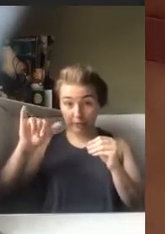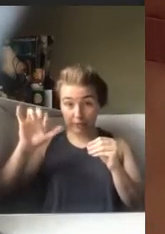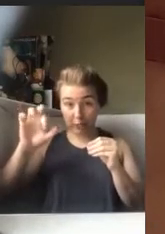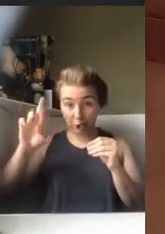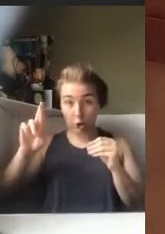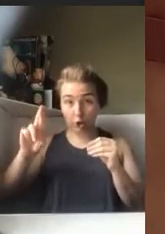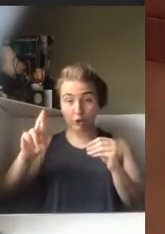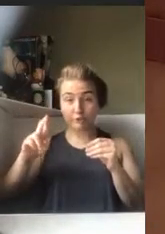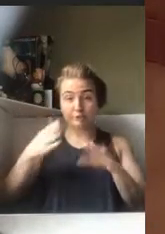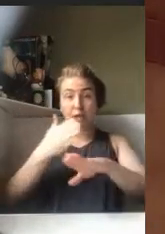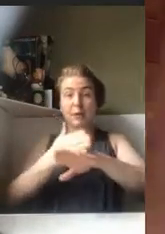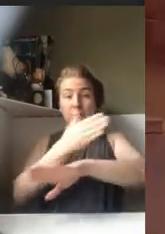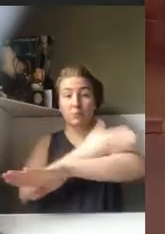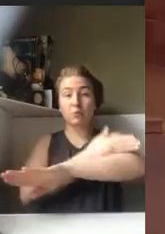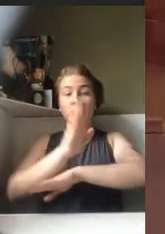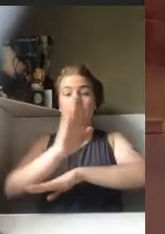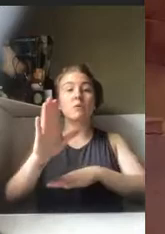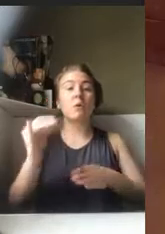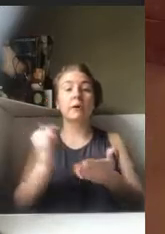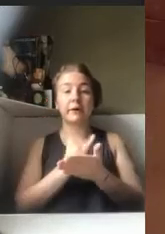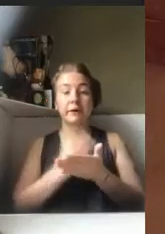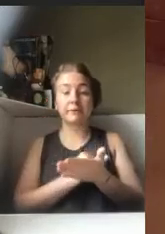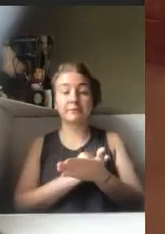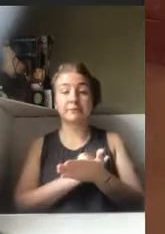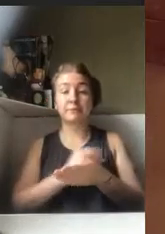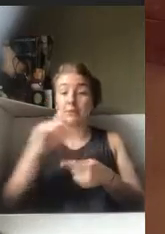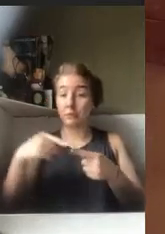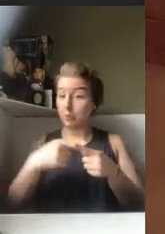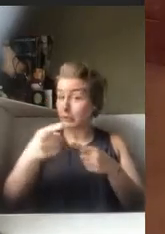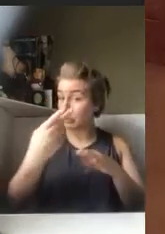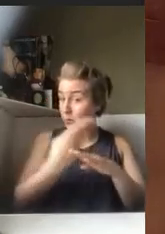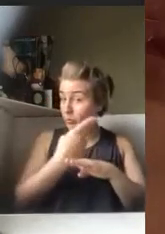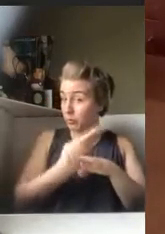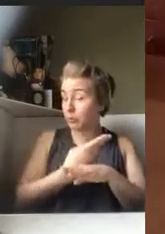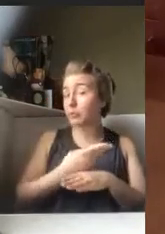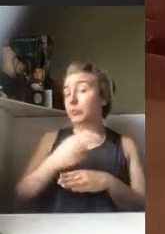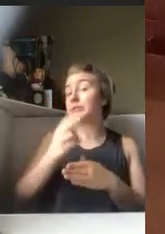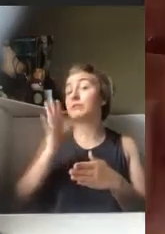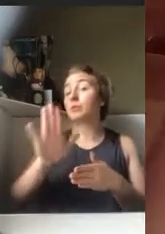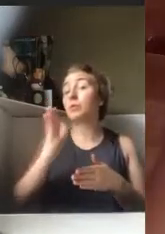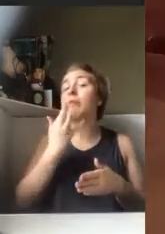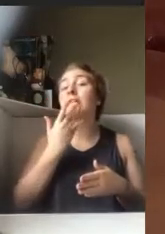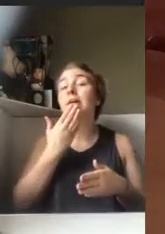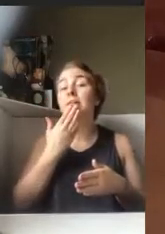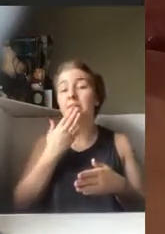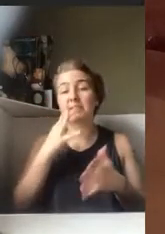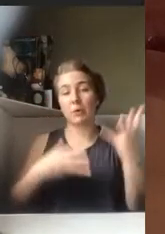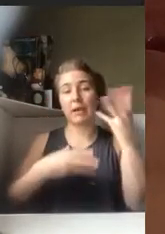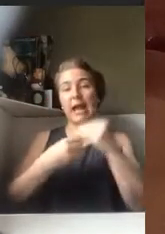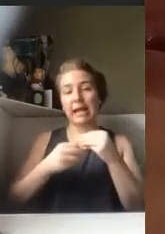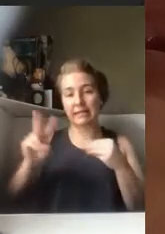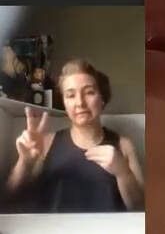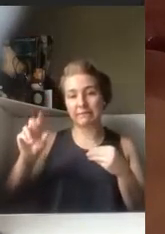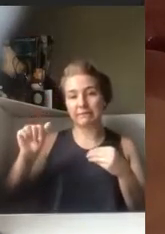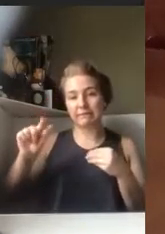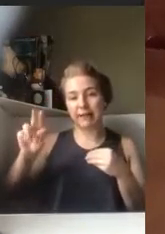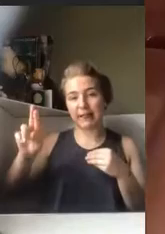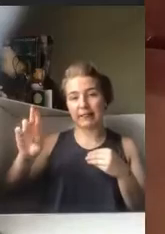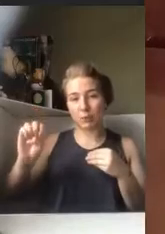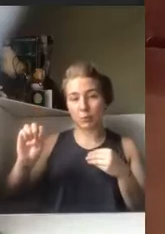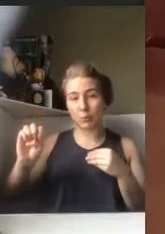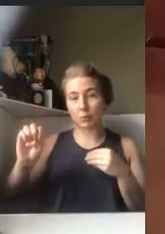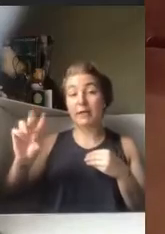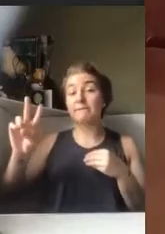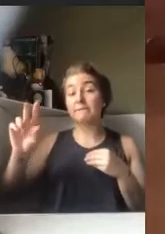your template, because when you rub over your collagraph with a crayon, it will have value. Value means different shades